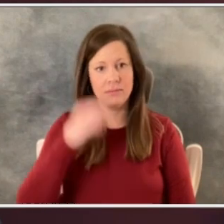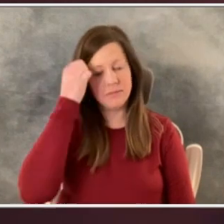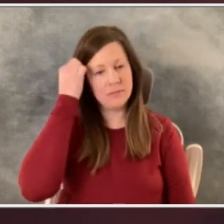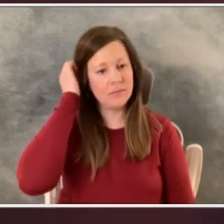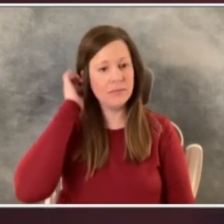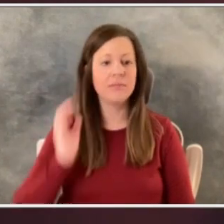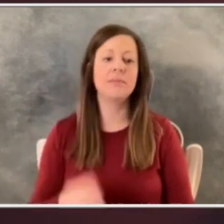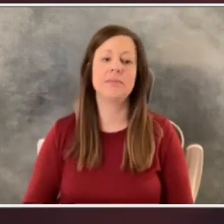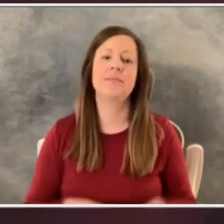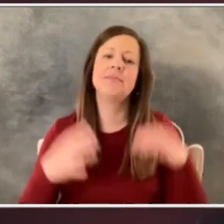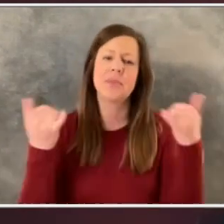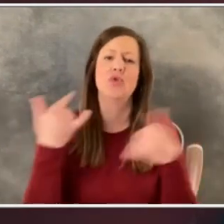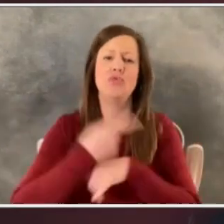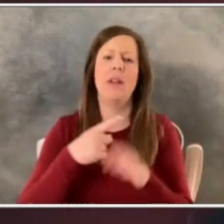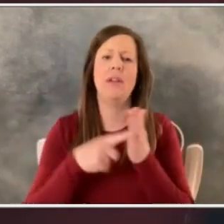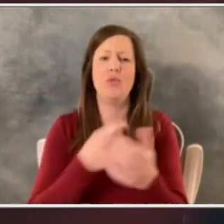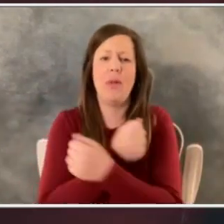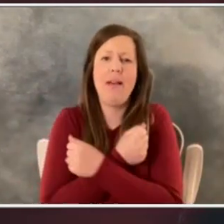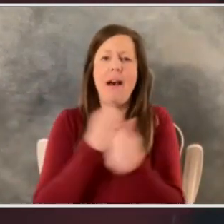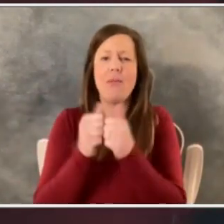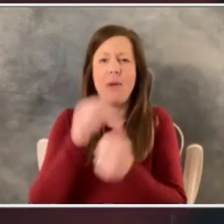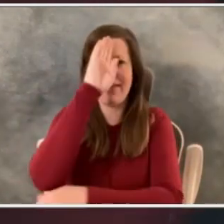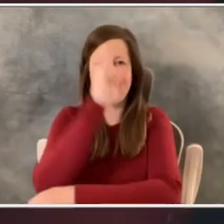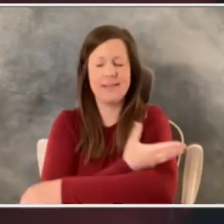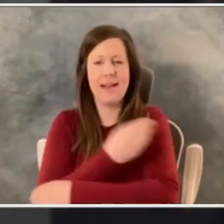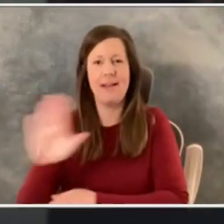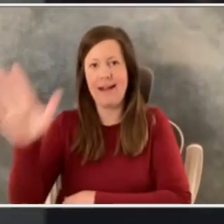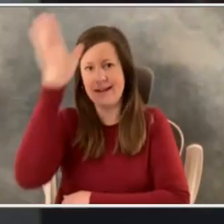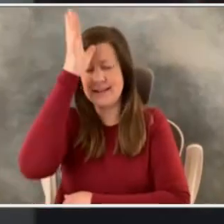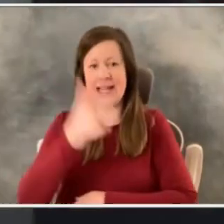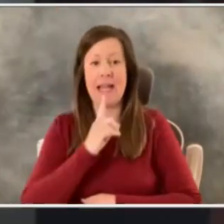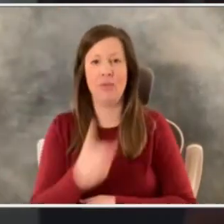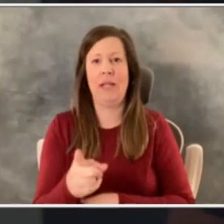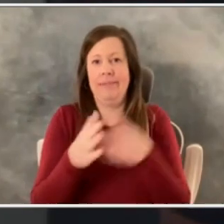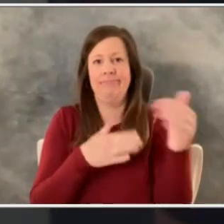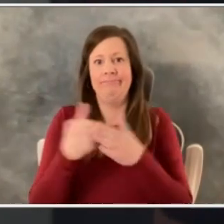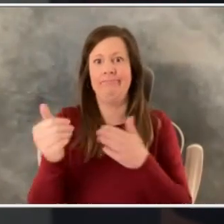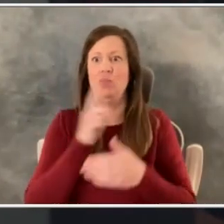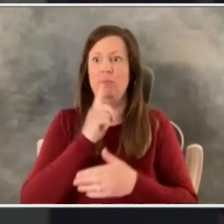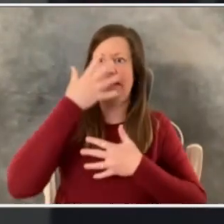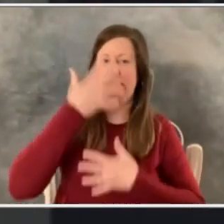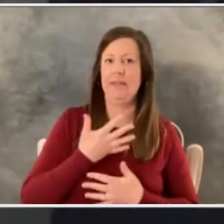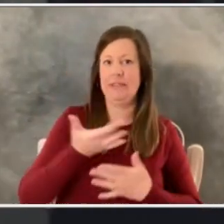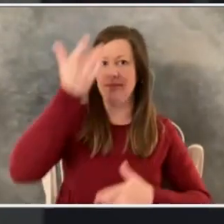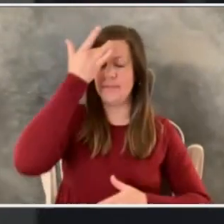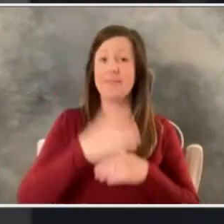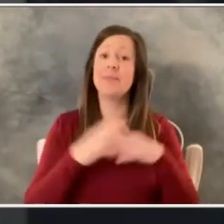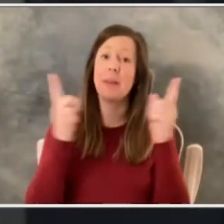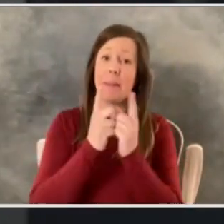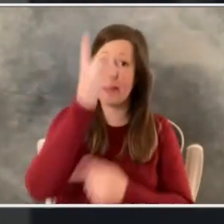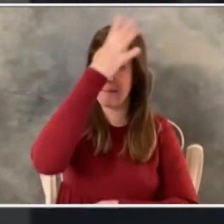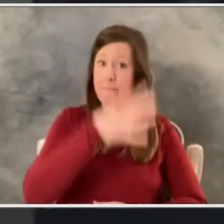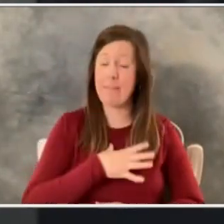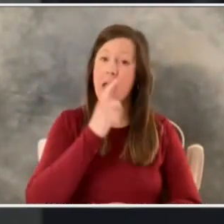Coming up, the love between a son and his dad in the face of a devastating disease. Meet the man who describes his